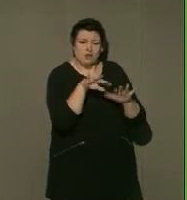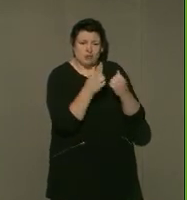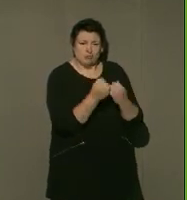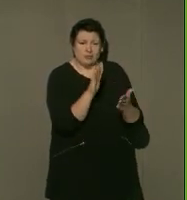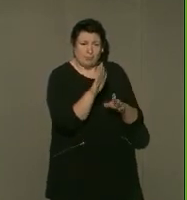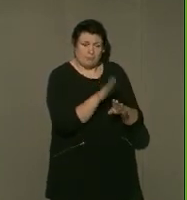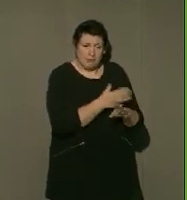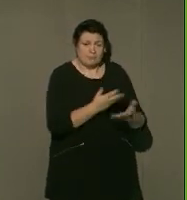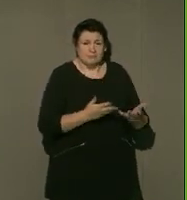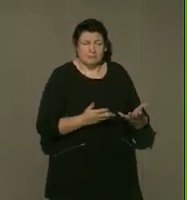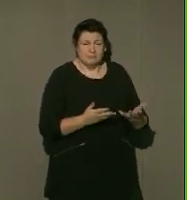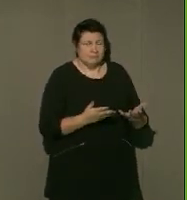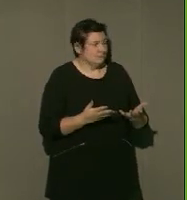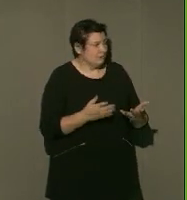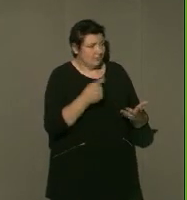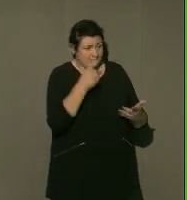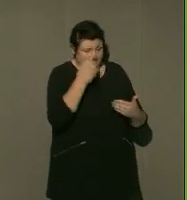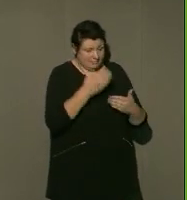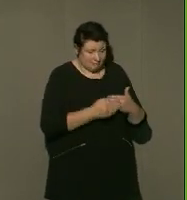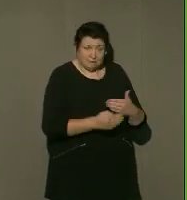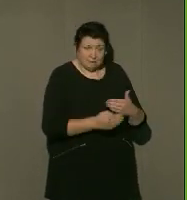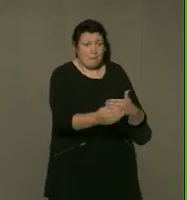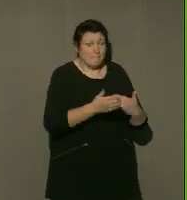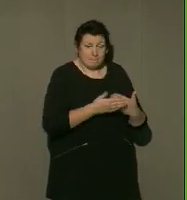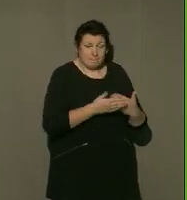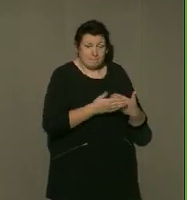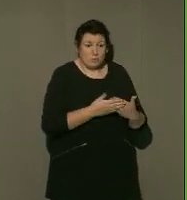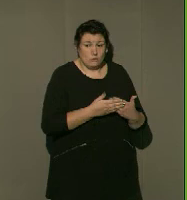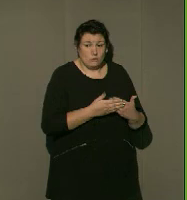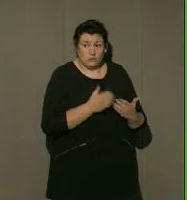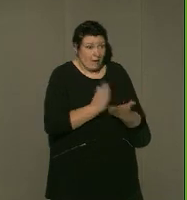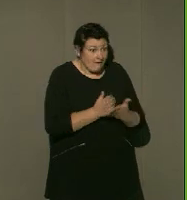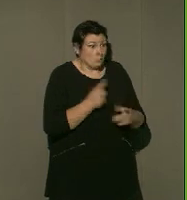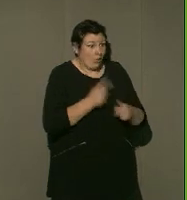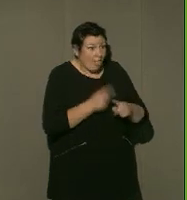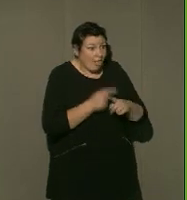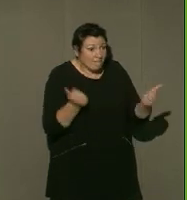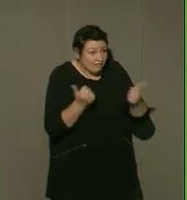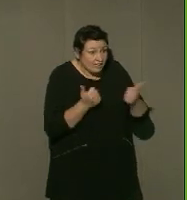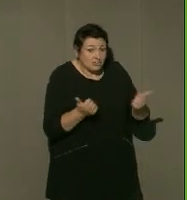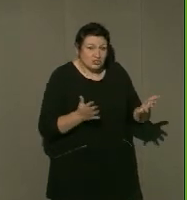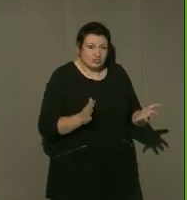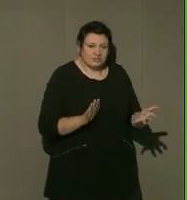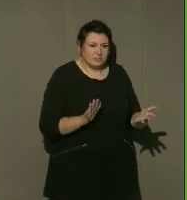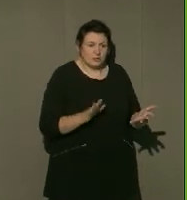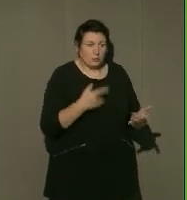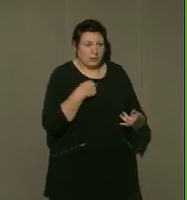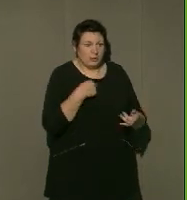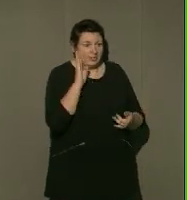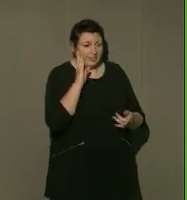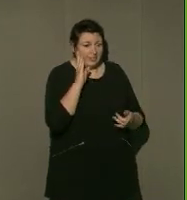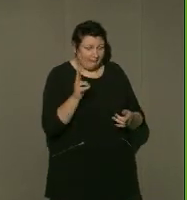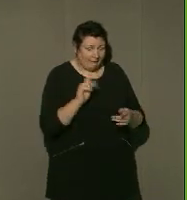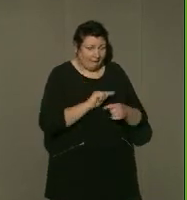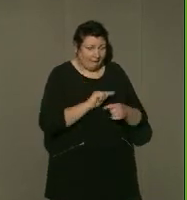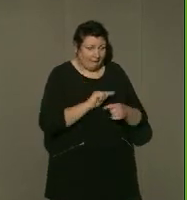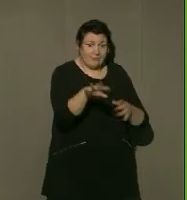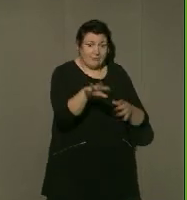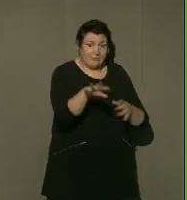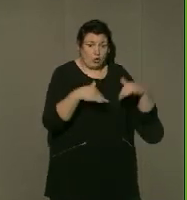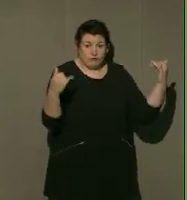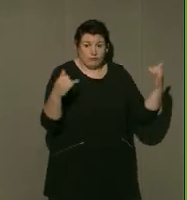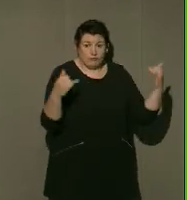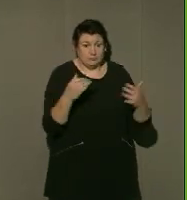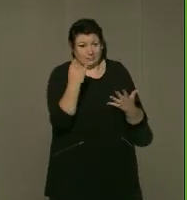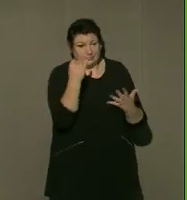more time, and there's no urgency about getting it right, and we can hear exactly the same motion at the next conference when we've had 6 months